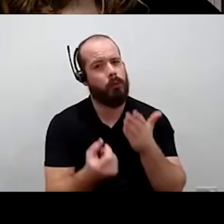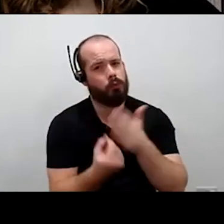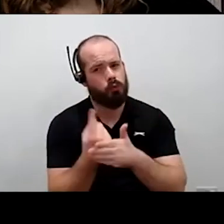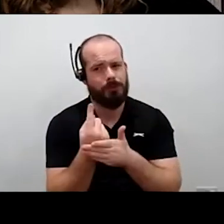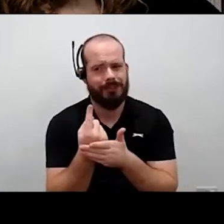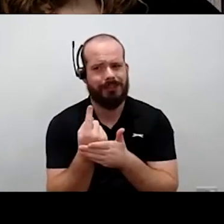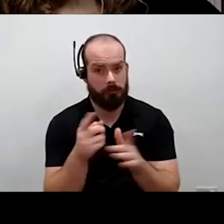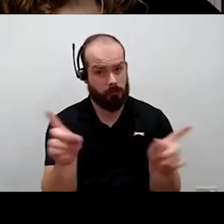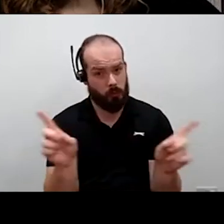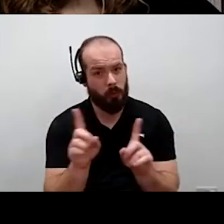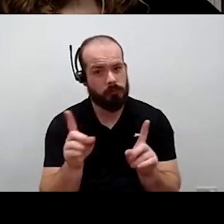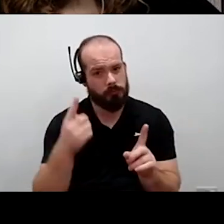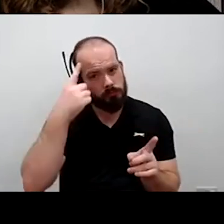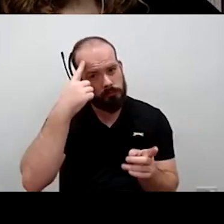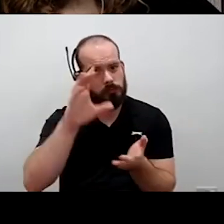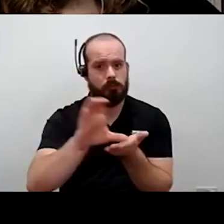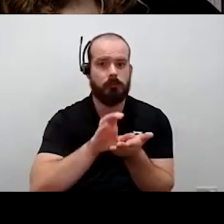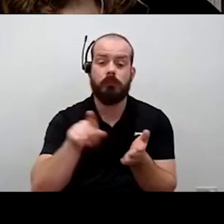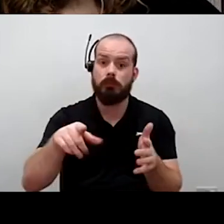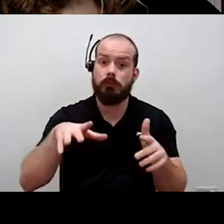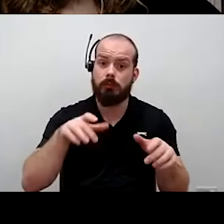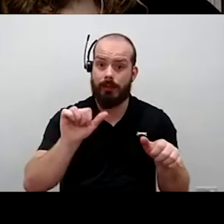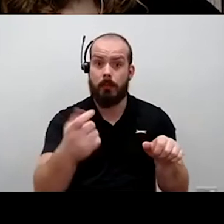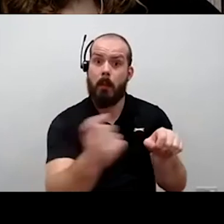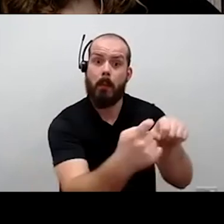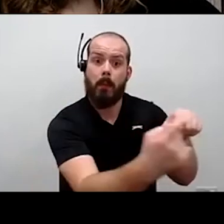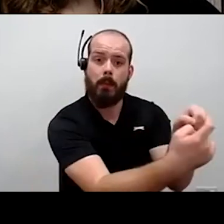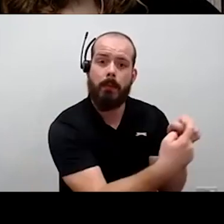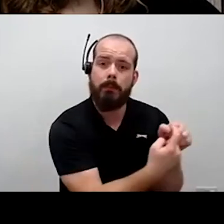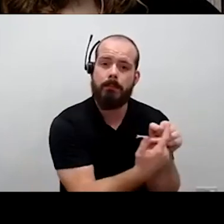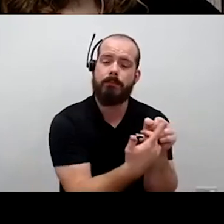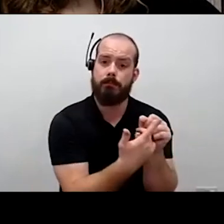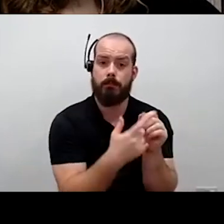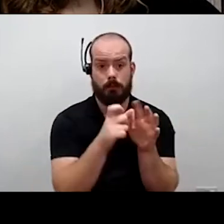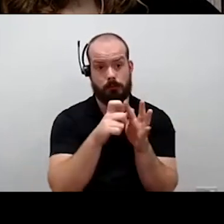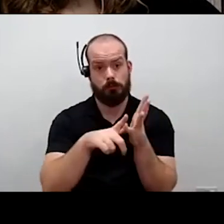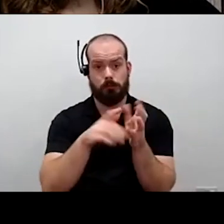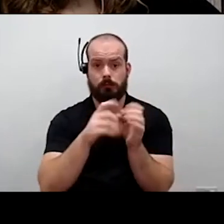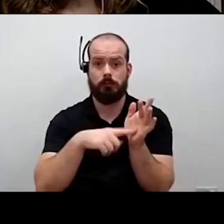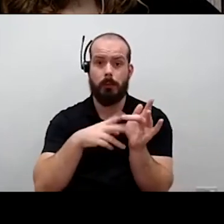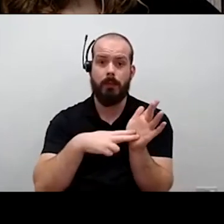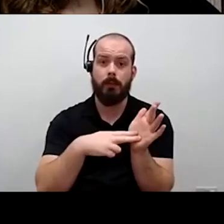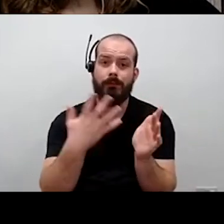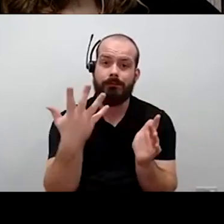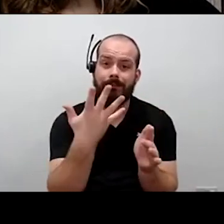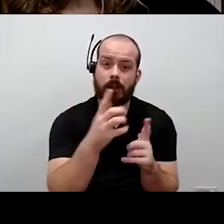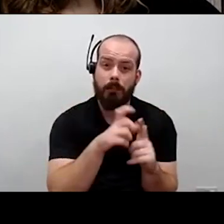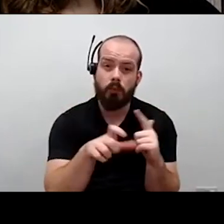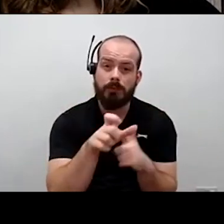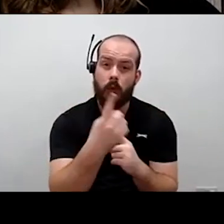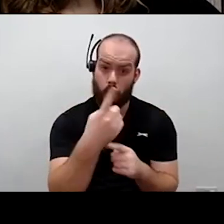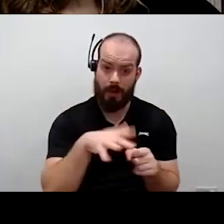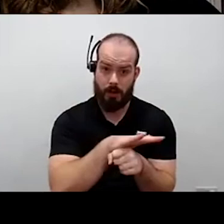them, you know, they start coming on themselves. I mean, there's last night again in Dublin, there was 15 communities within one area who are now talking